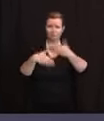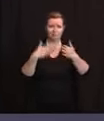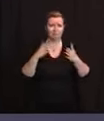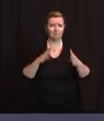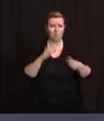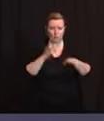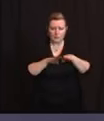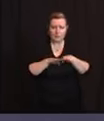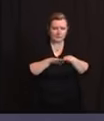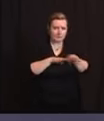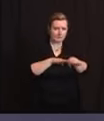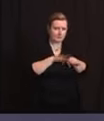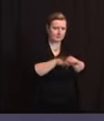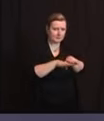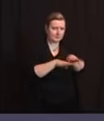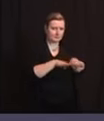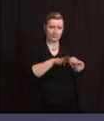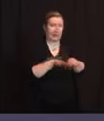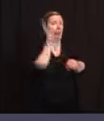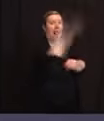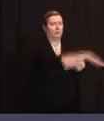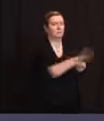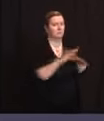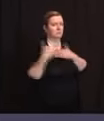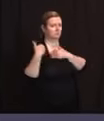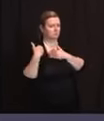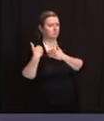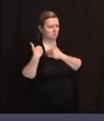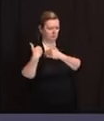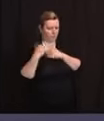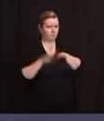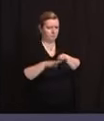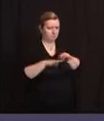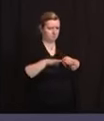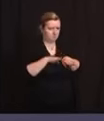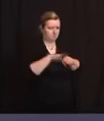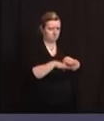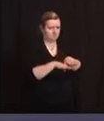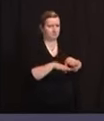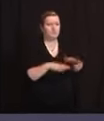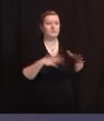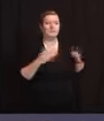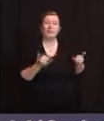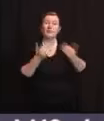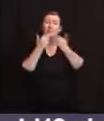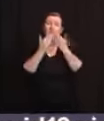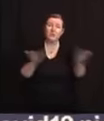responsibly and as soon as we feel we can. And in the meantime, thank you all, and God bless you all.